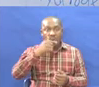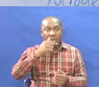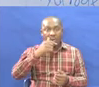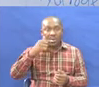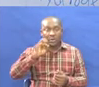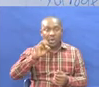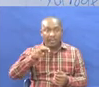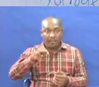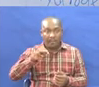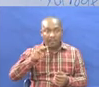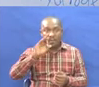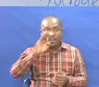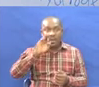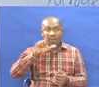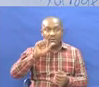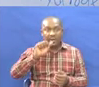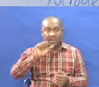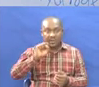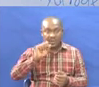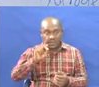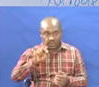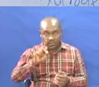This is called the thirst funnel.